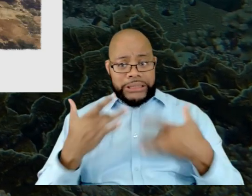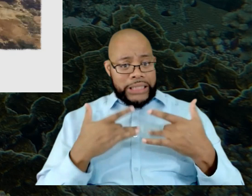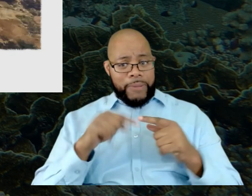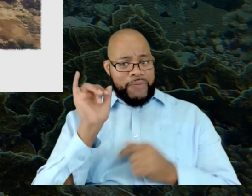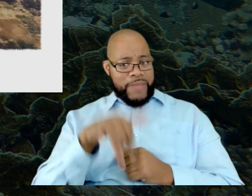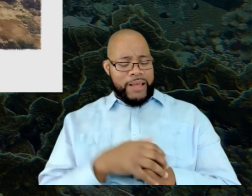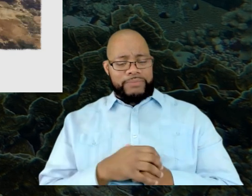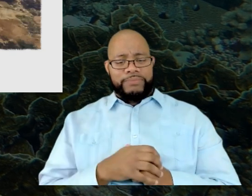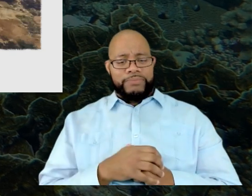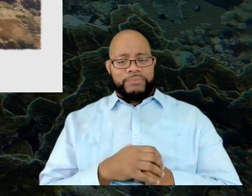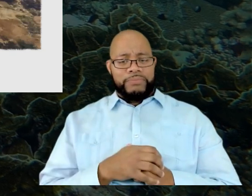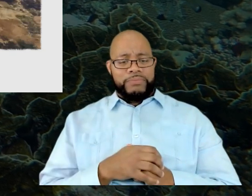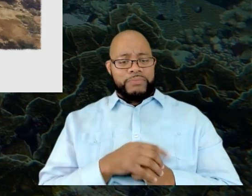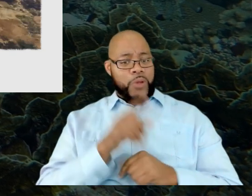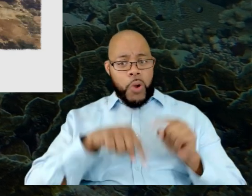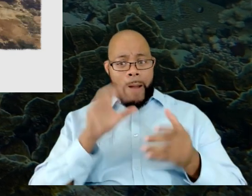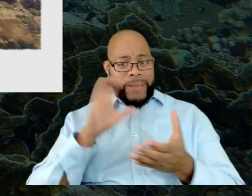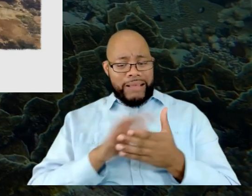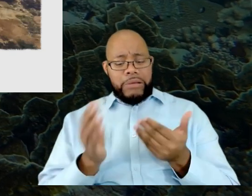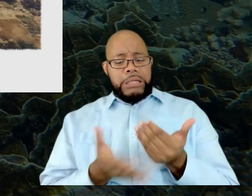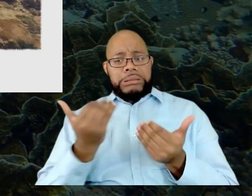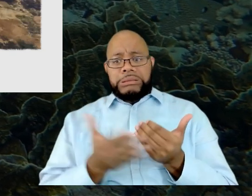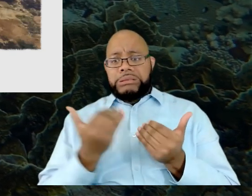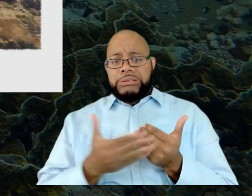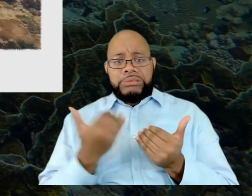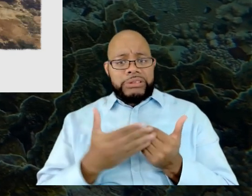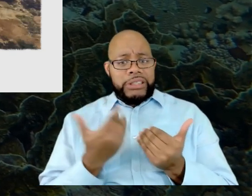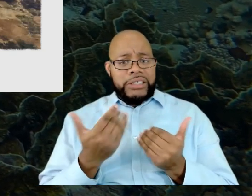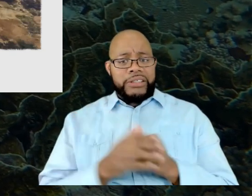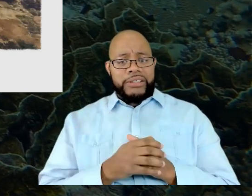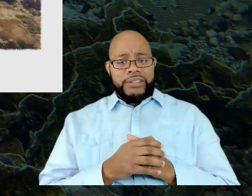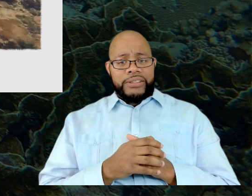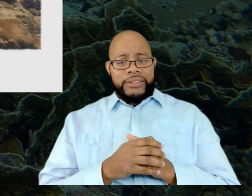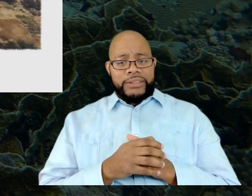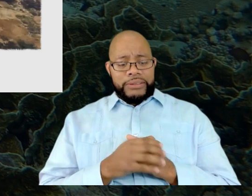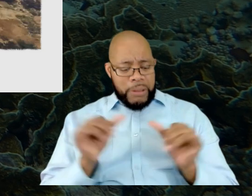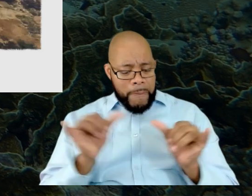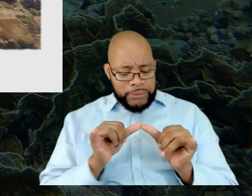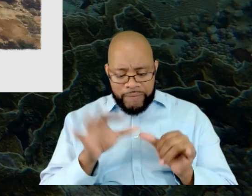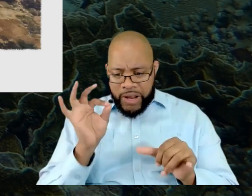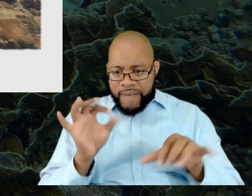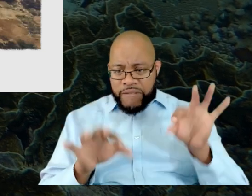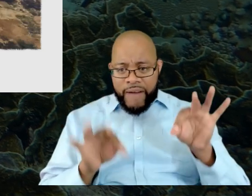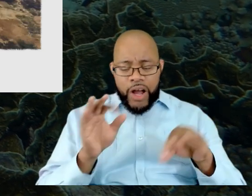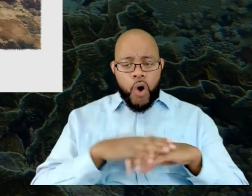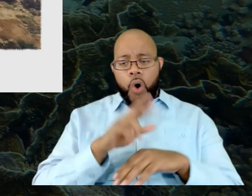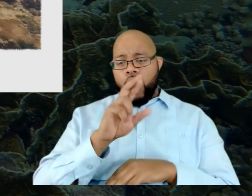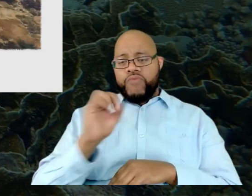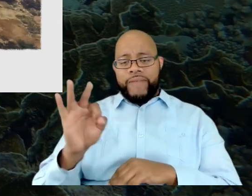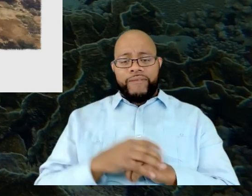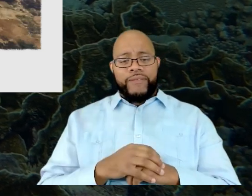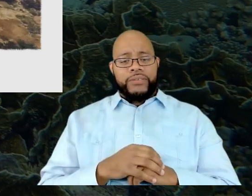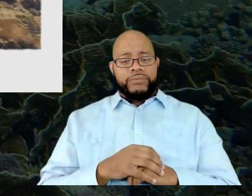this. They could not believe how easy it was to take these measurements on the reefs